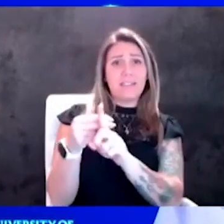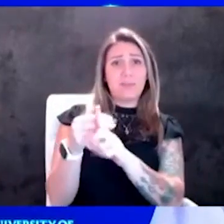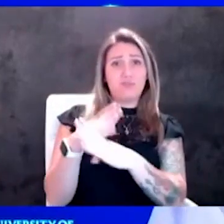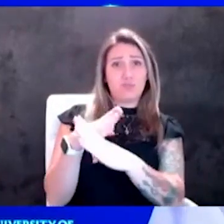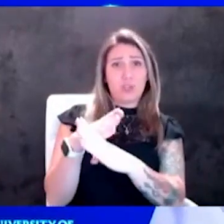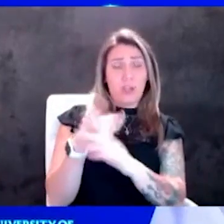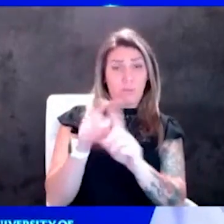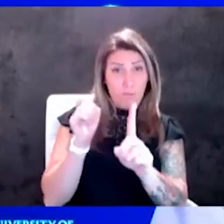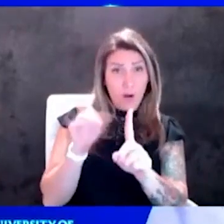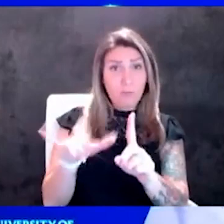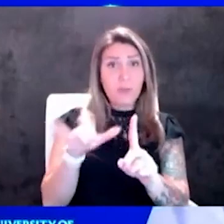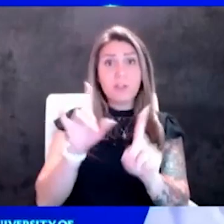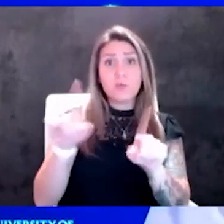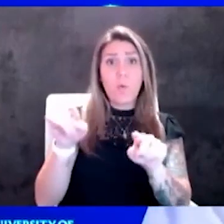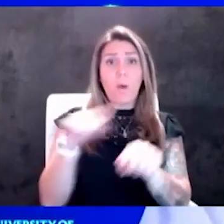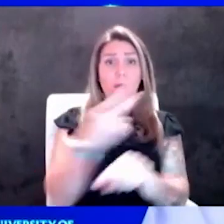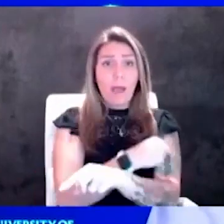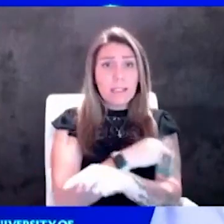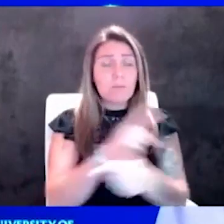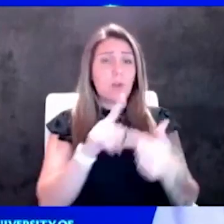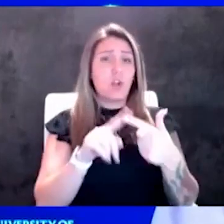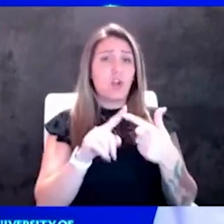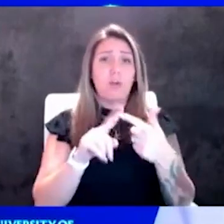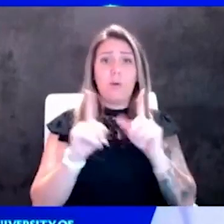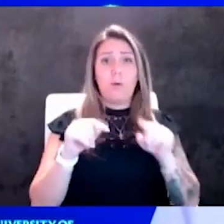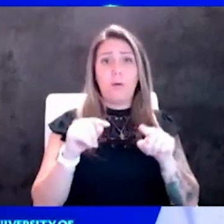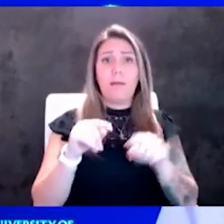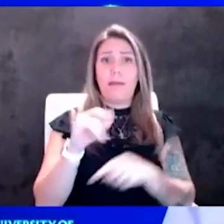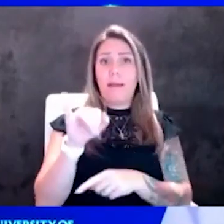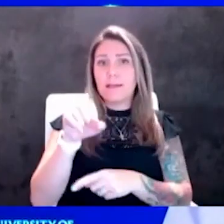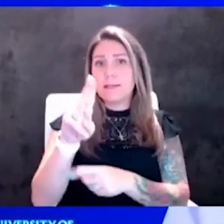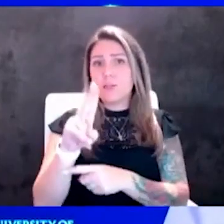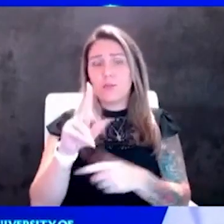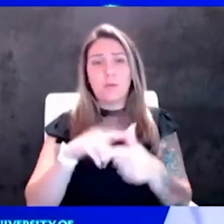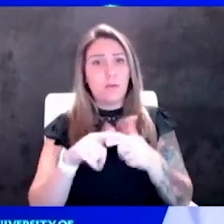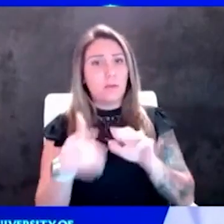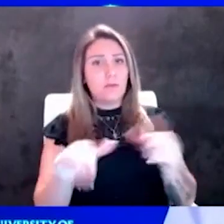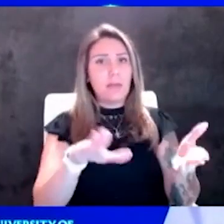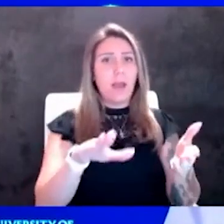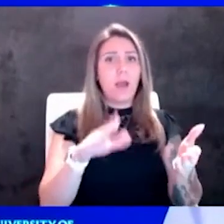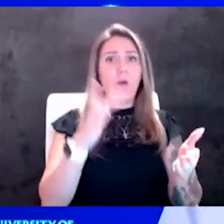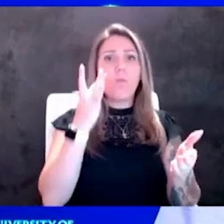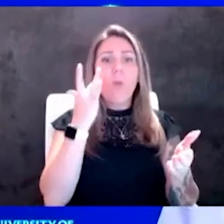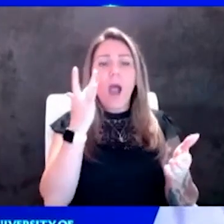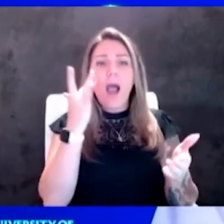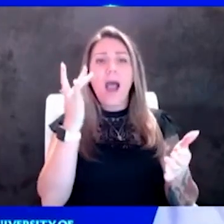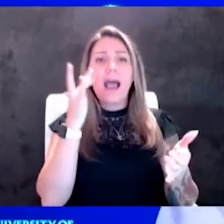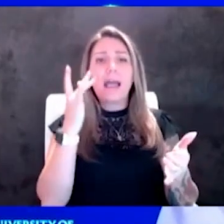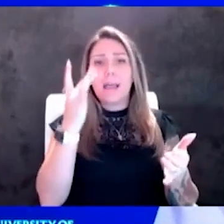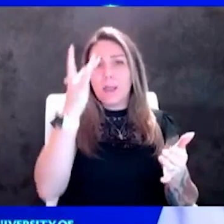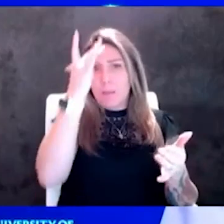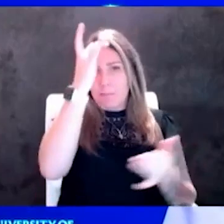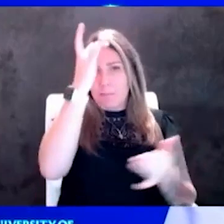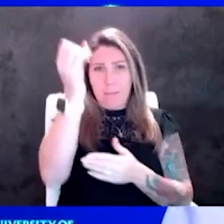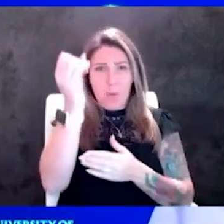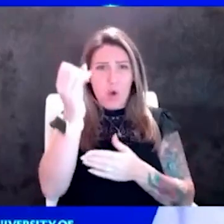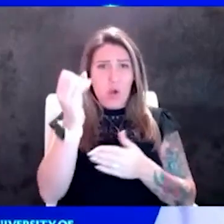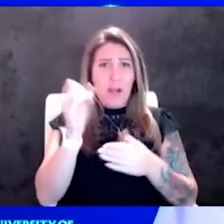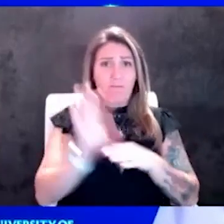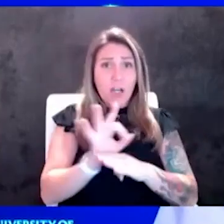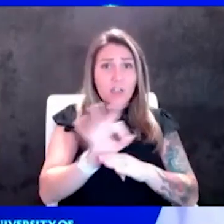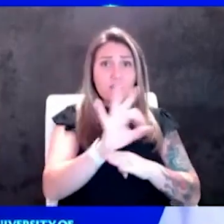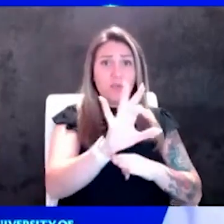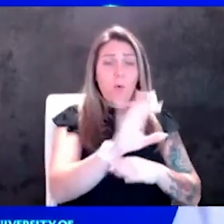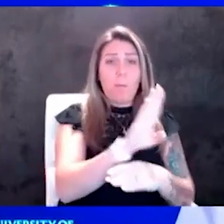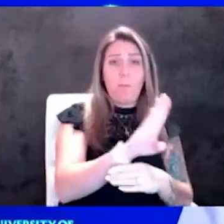to the ICU, and dying, because you have that memory function of your B cells and your T cells that are continuing to circulate and